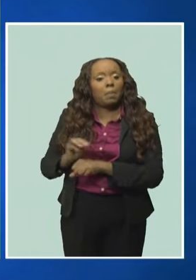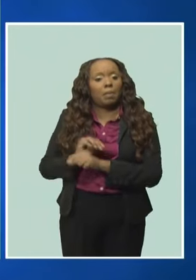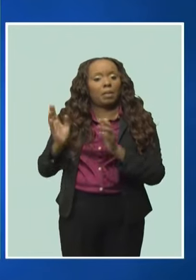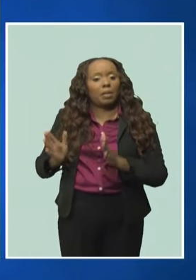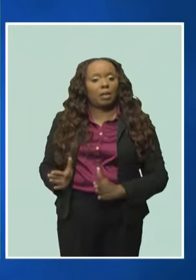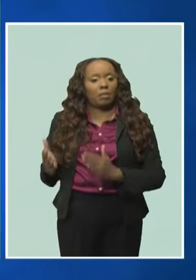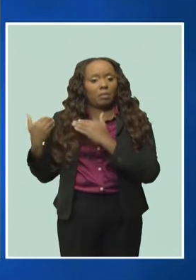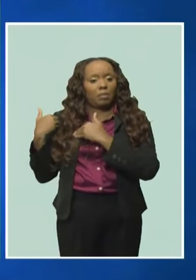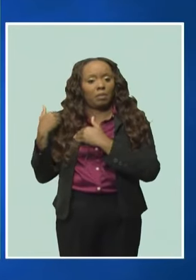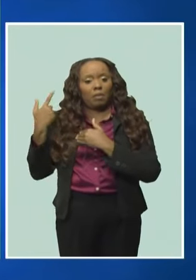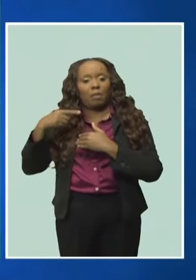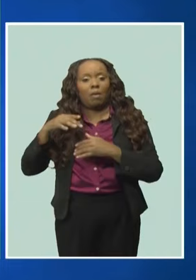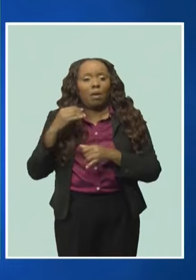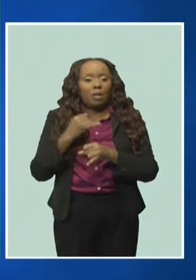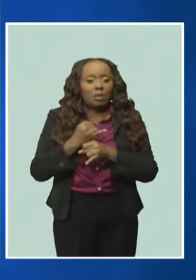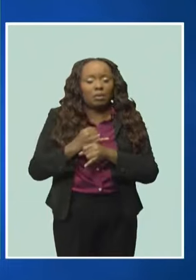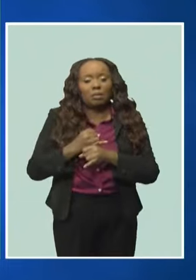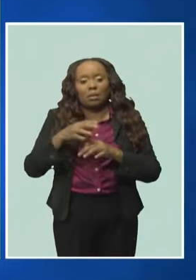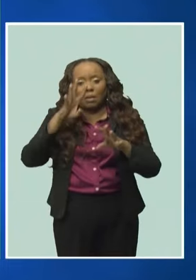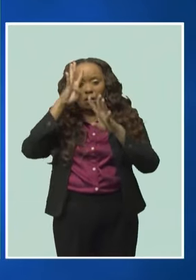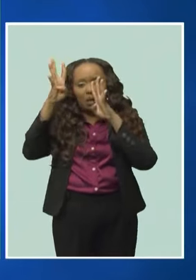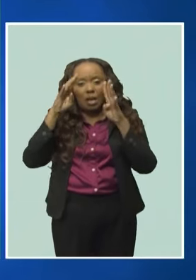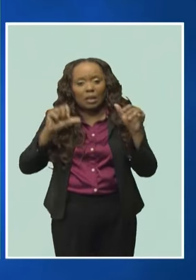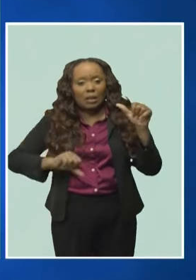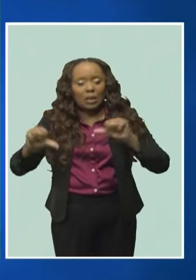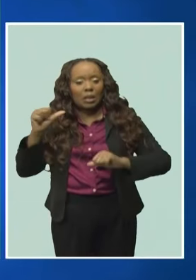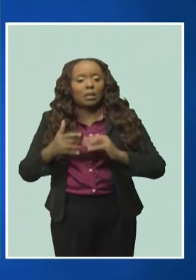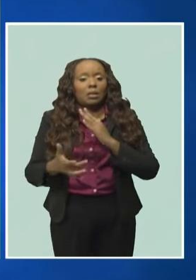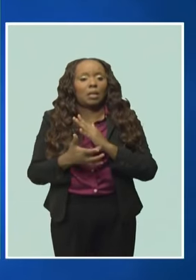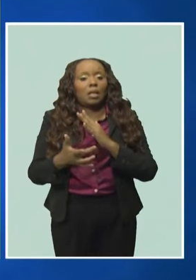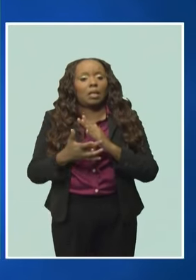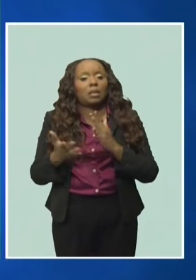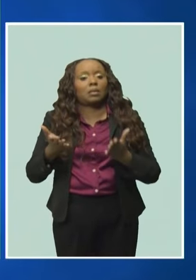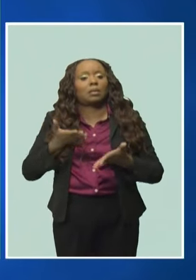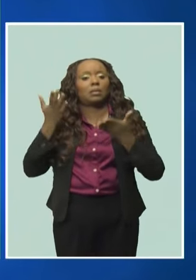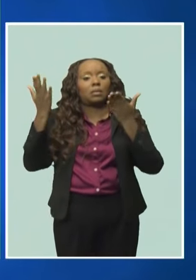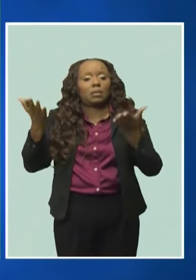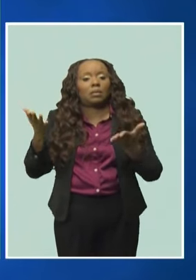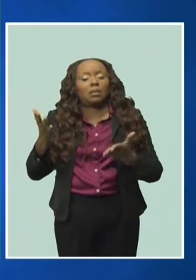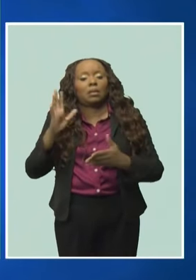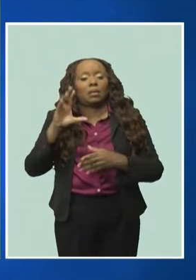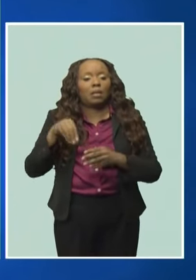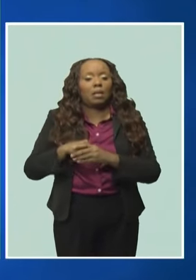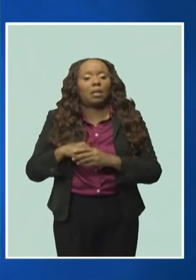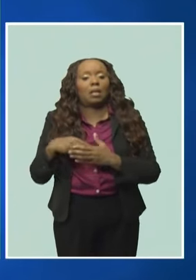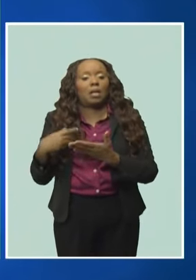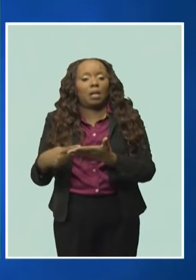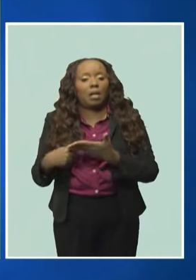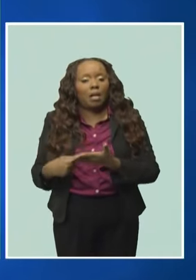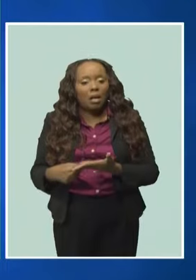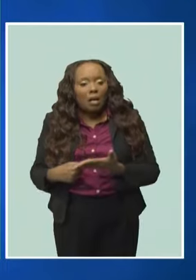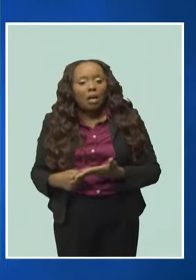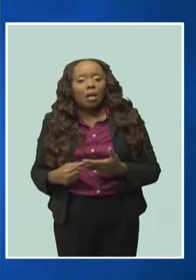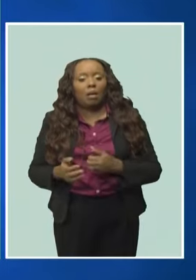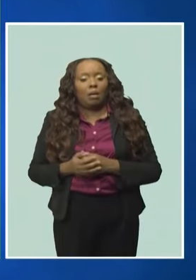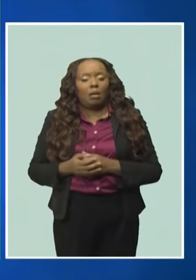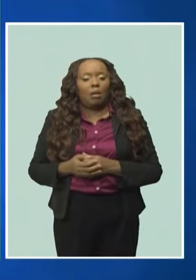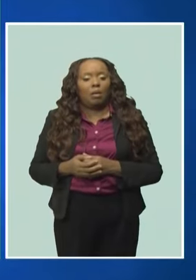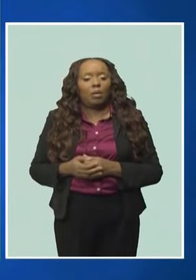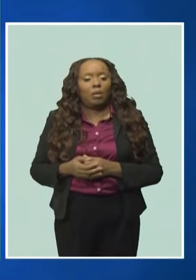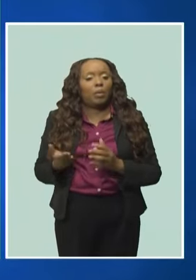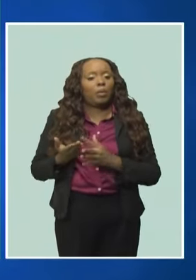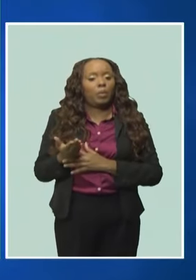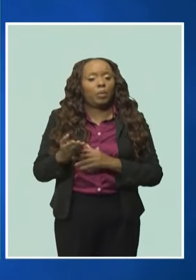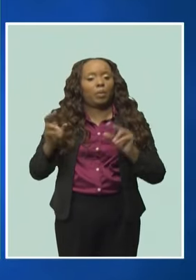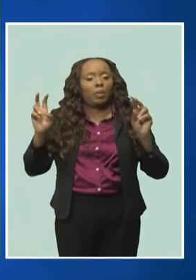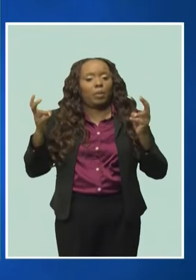Innovation, Science and Technology, Marsha Cattle, made the suggestion while participating in a fireside chat hosted by Future